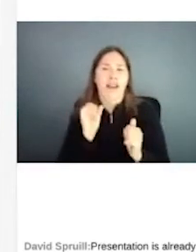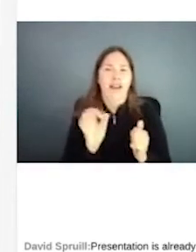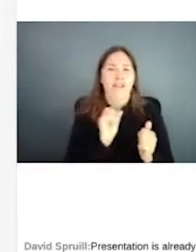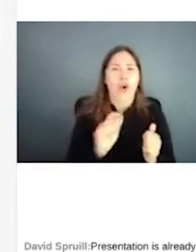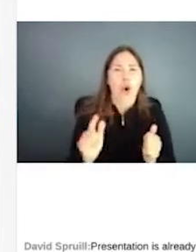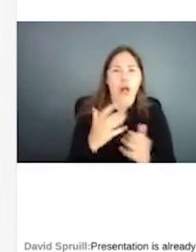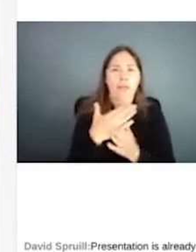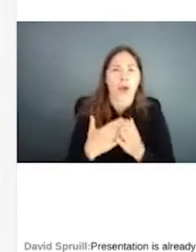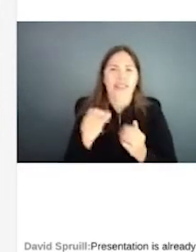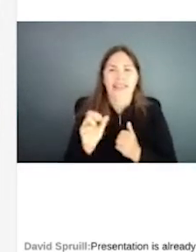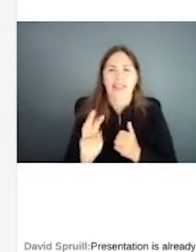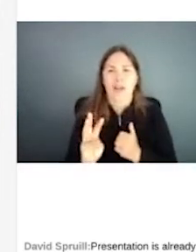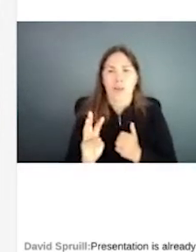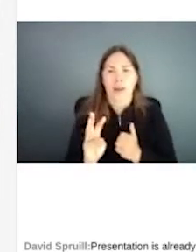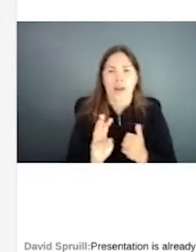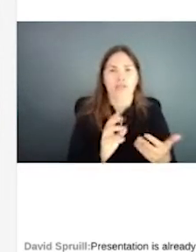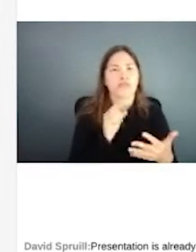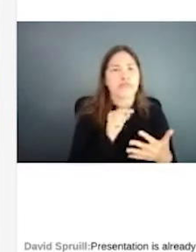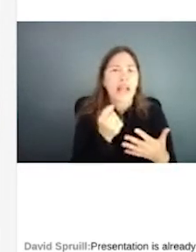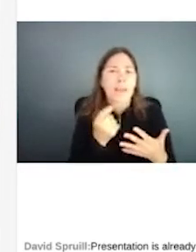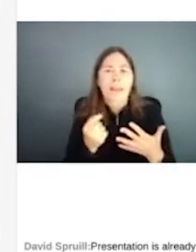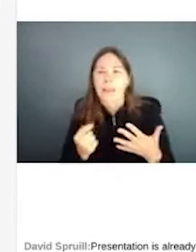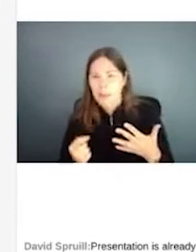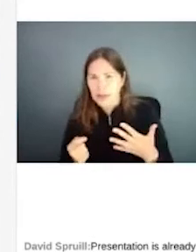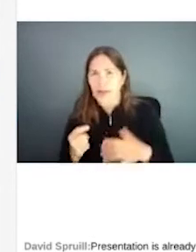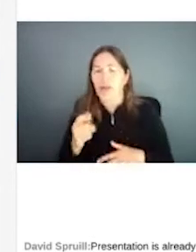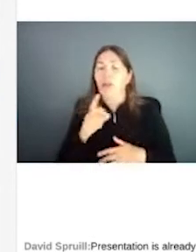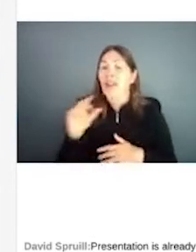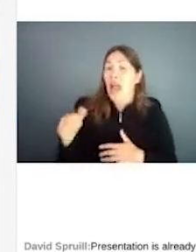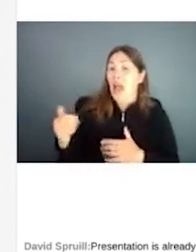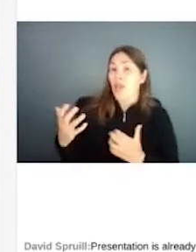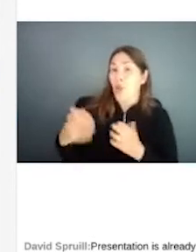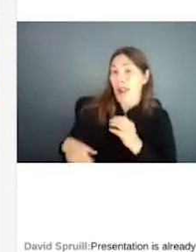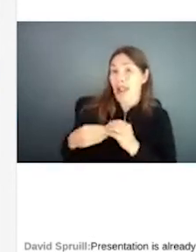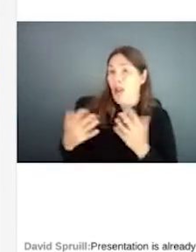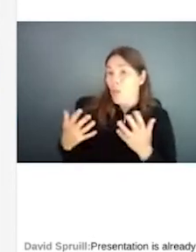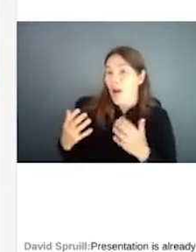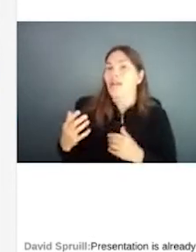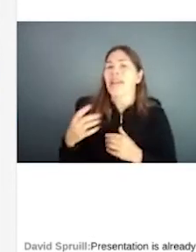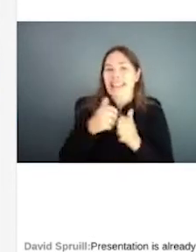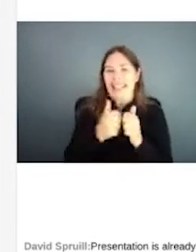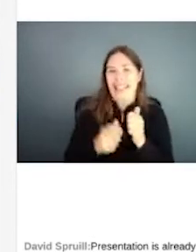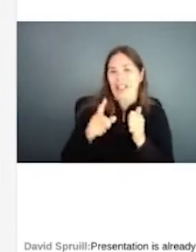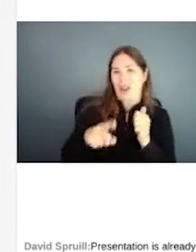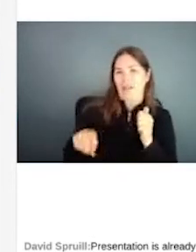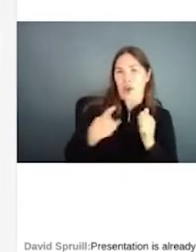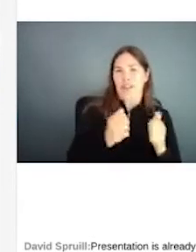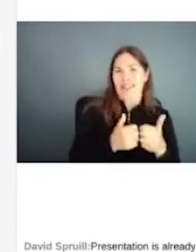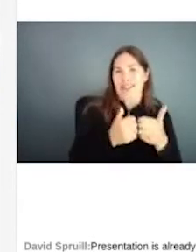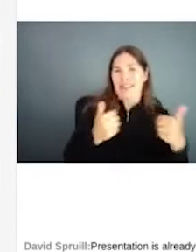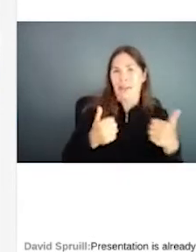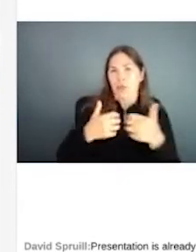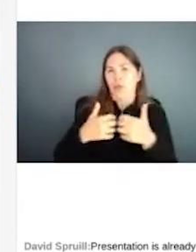software. And then the other thing that they are looking to do is to take each one of these and separate it out into